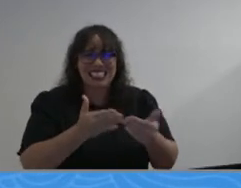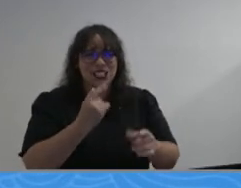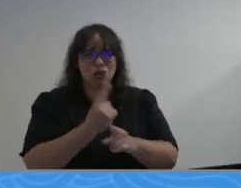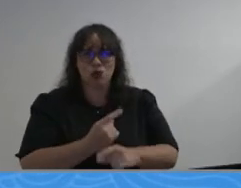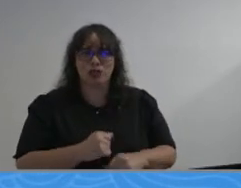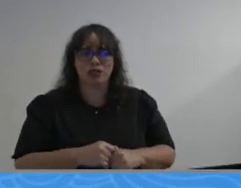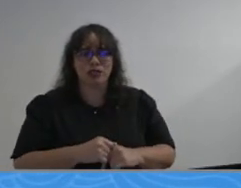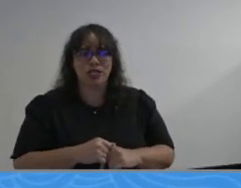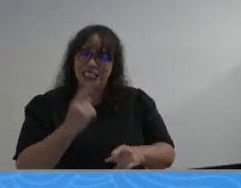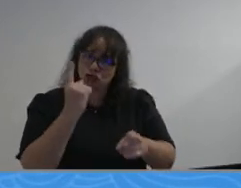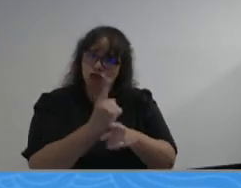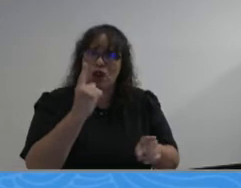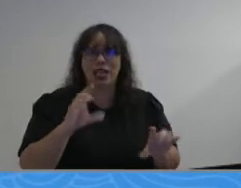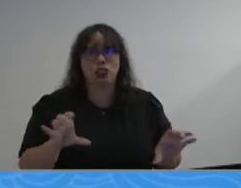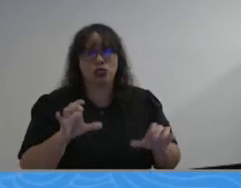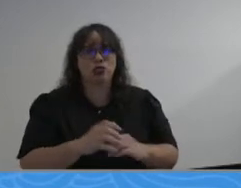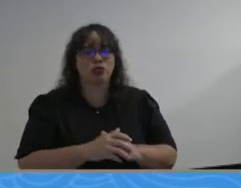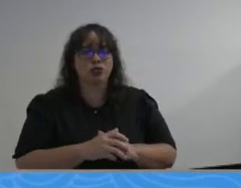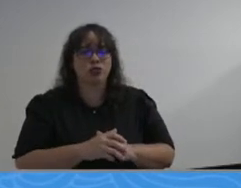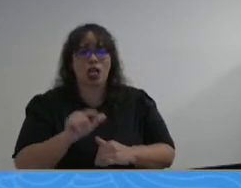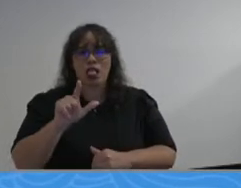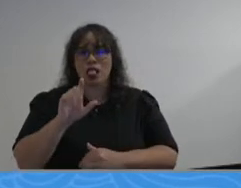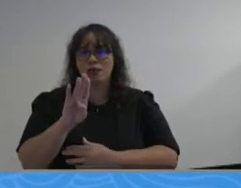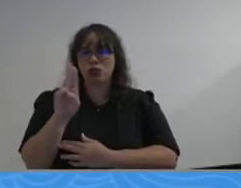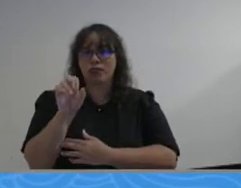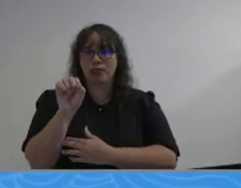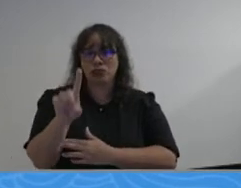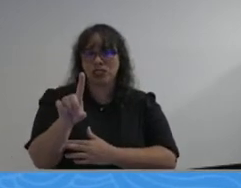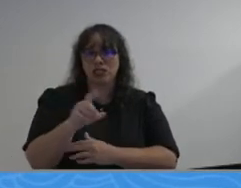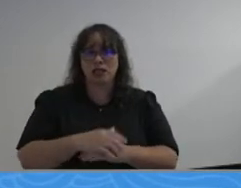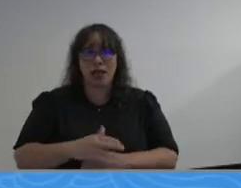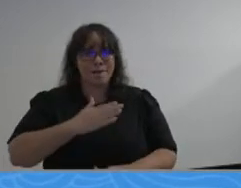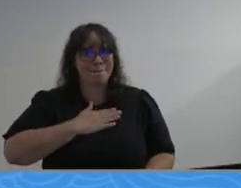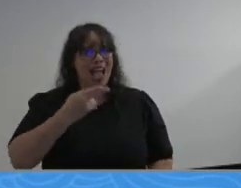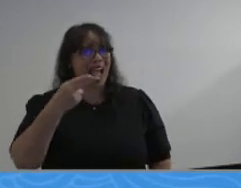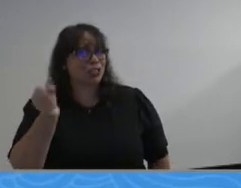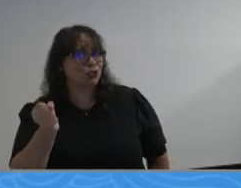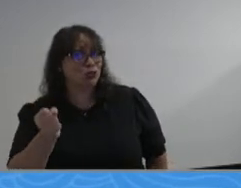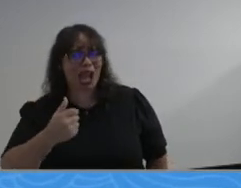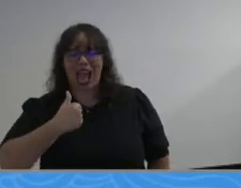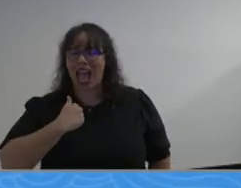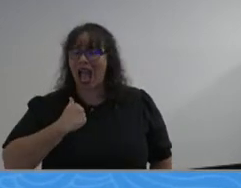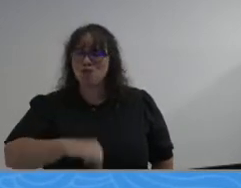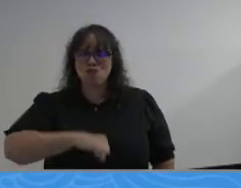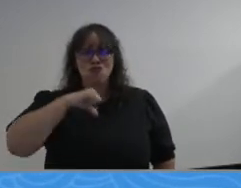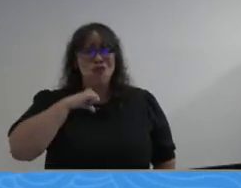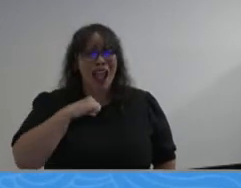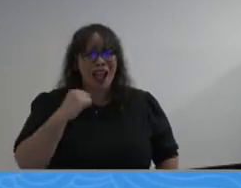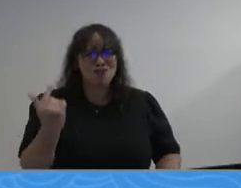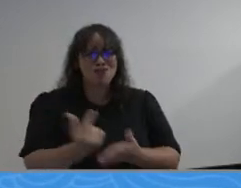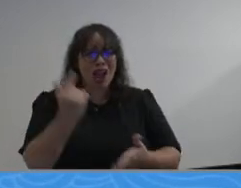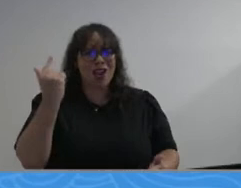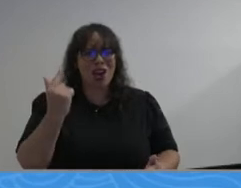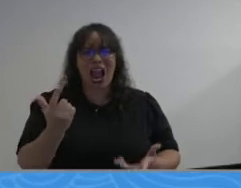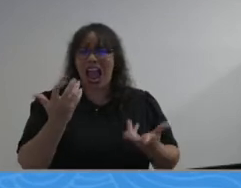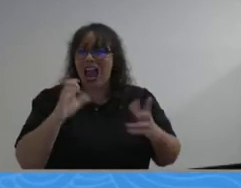right thing to do. Long Beach Unified School District, my high school that I'm a proud alum of, I don't want us